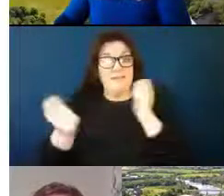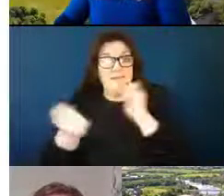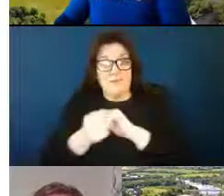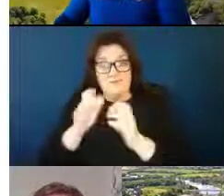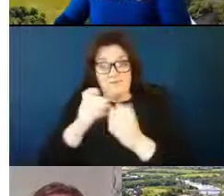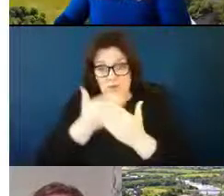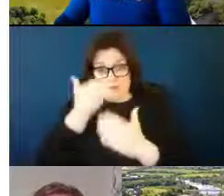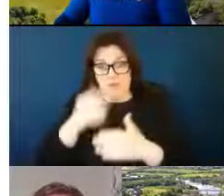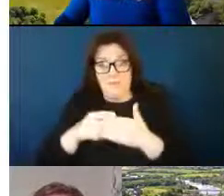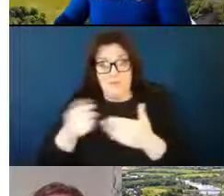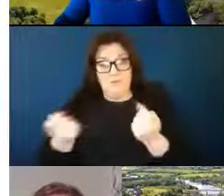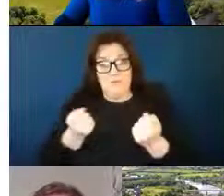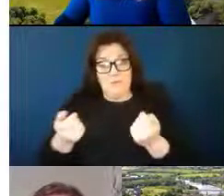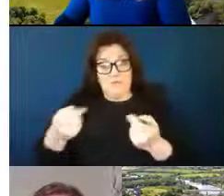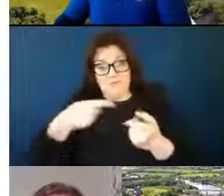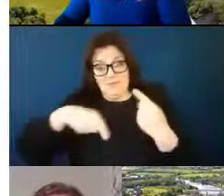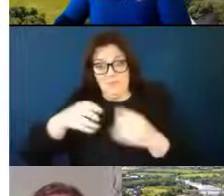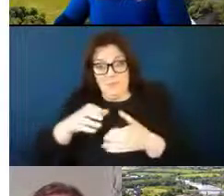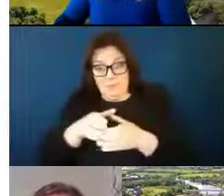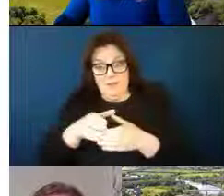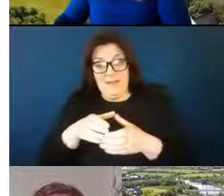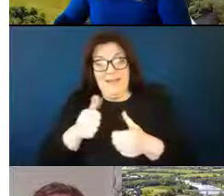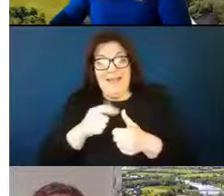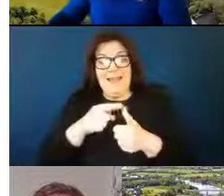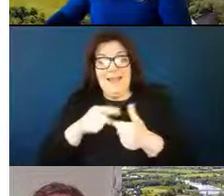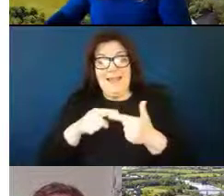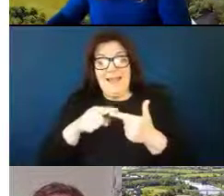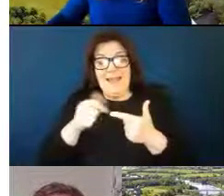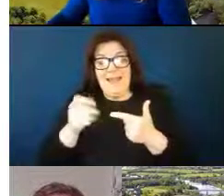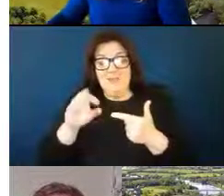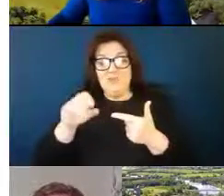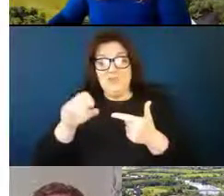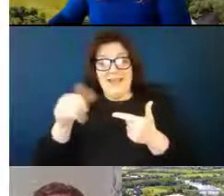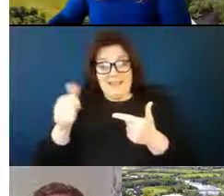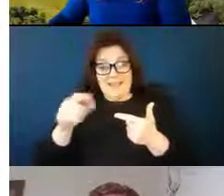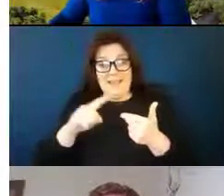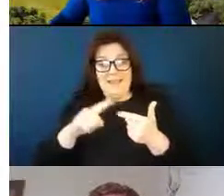on the steering group by my colleague Angelica Risquez,